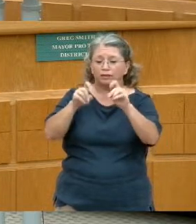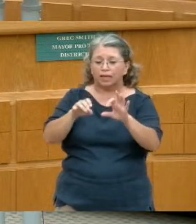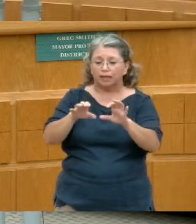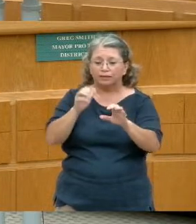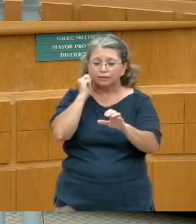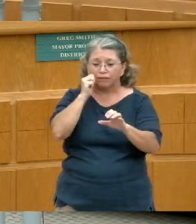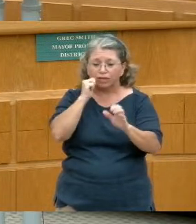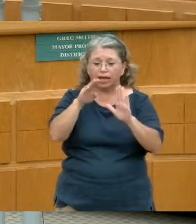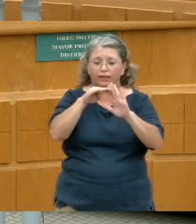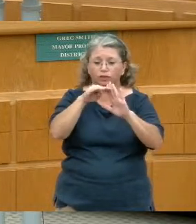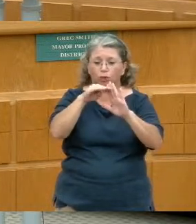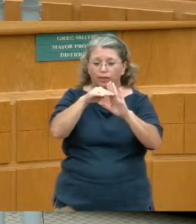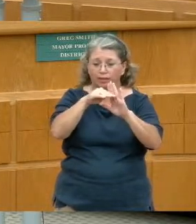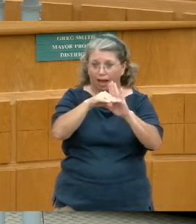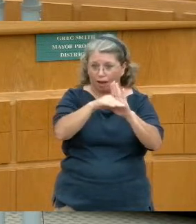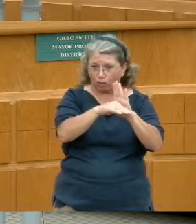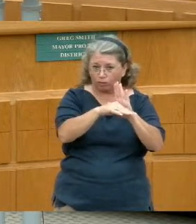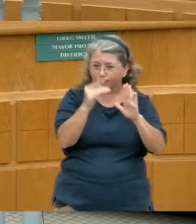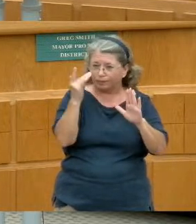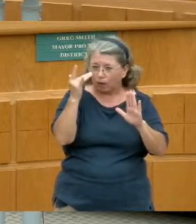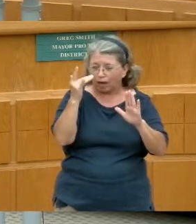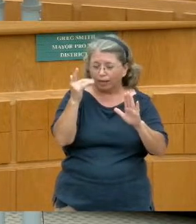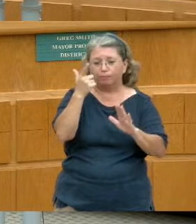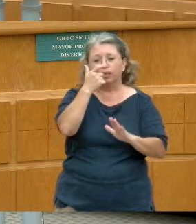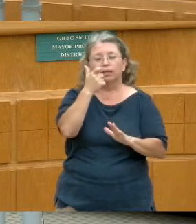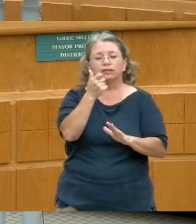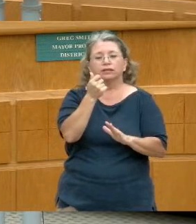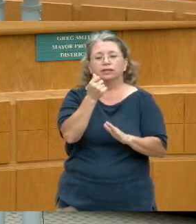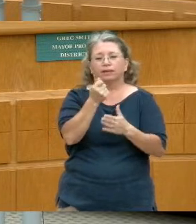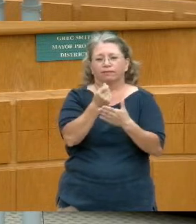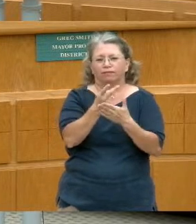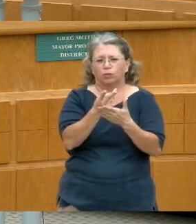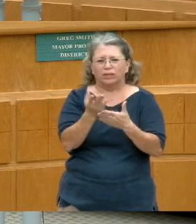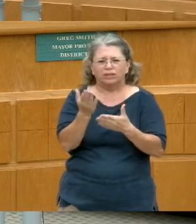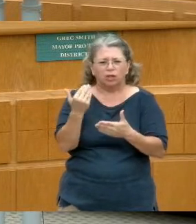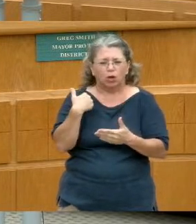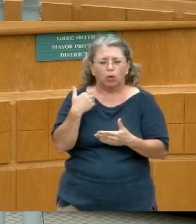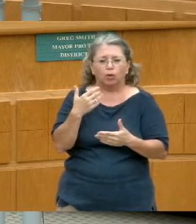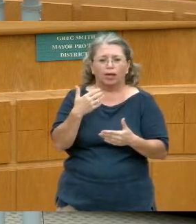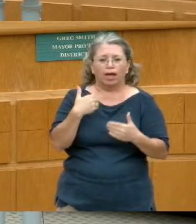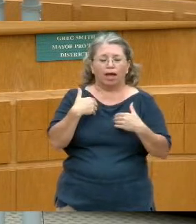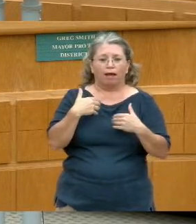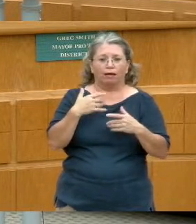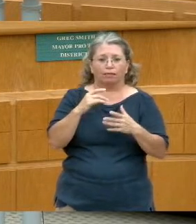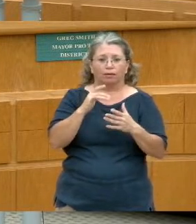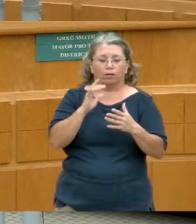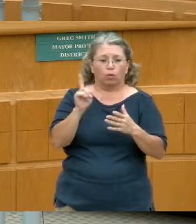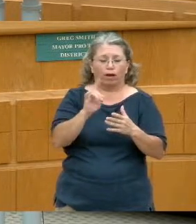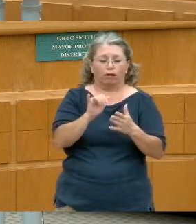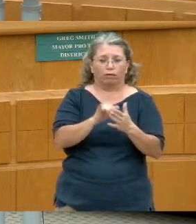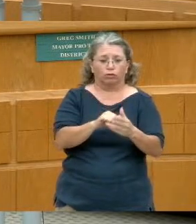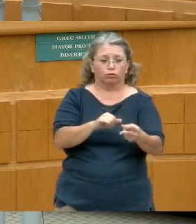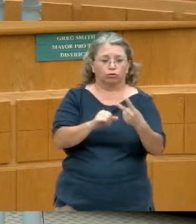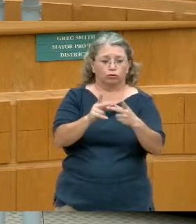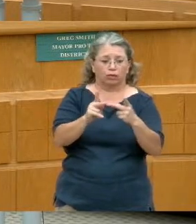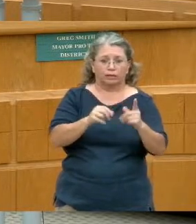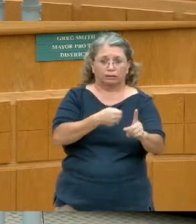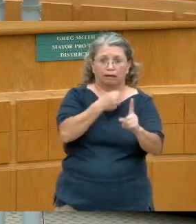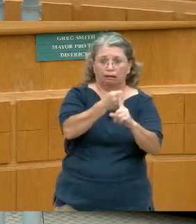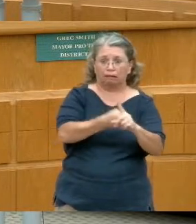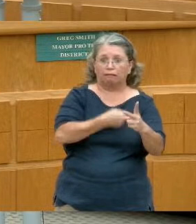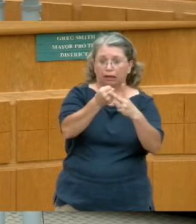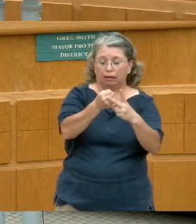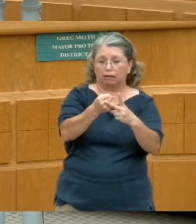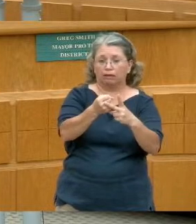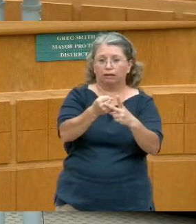happening is because a few weeks ago we had these outbreaks occurring, and what happened was we were testing every